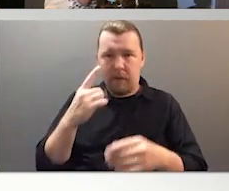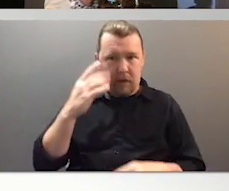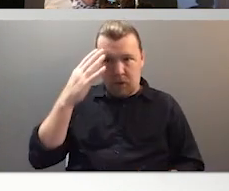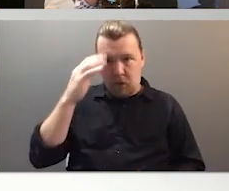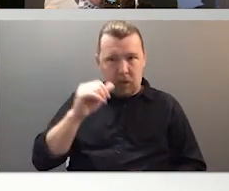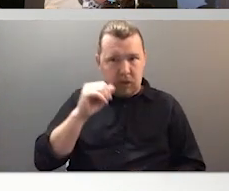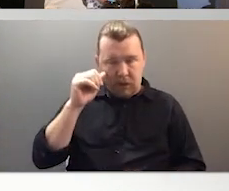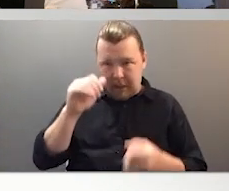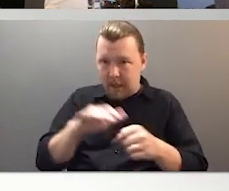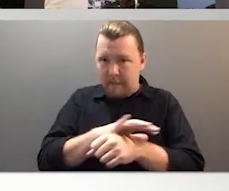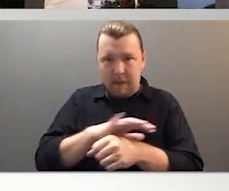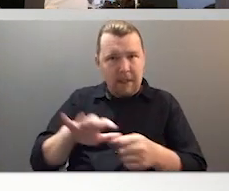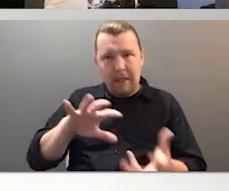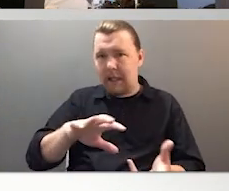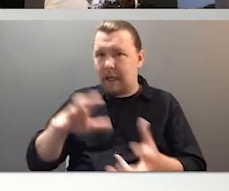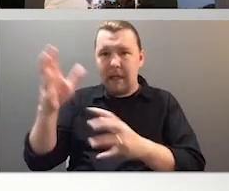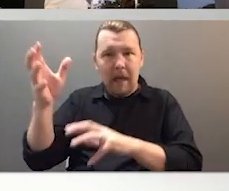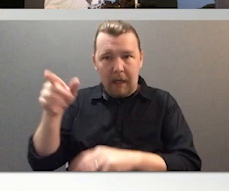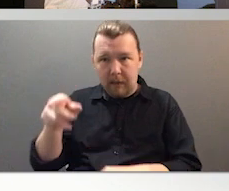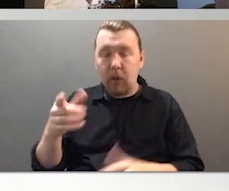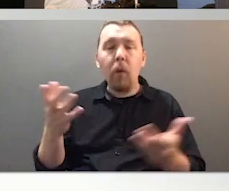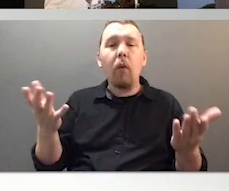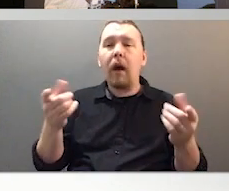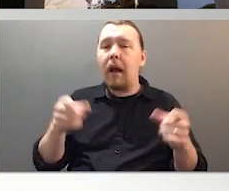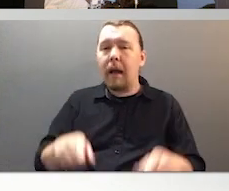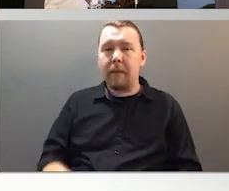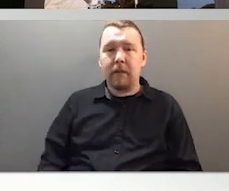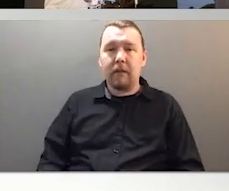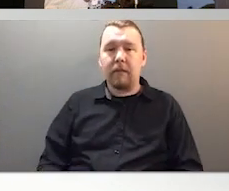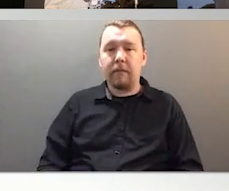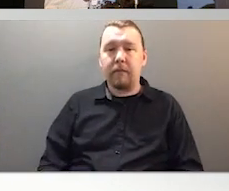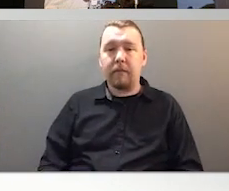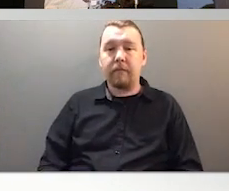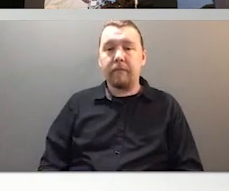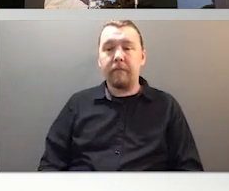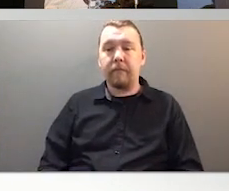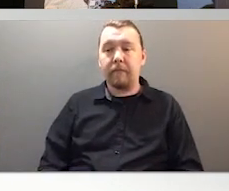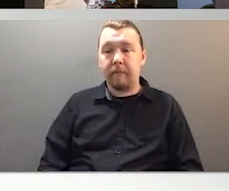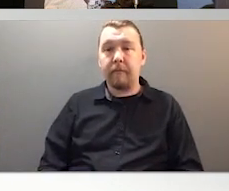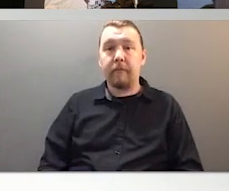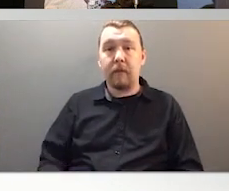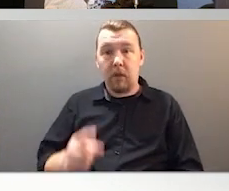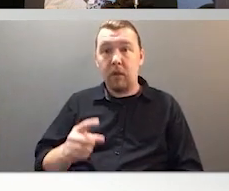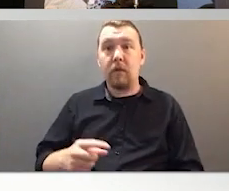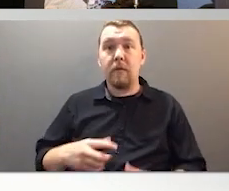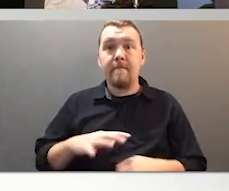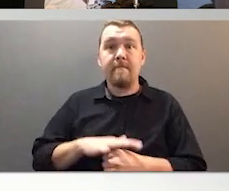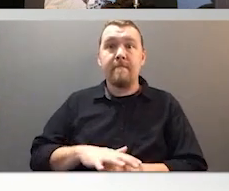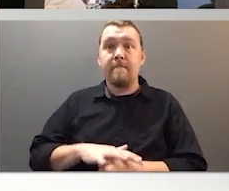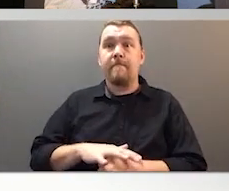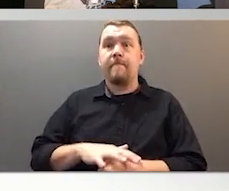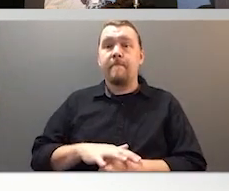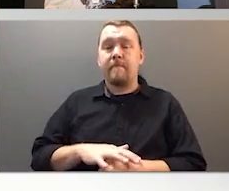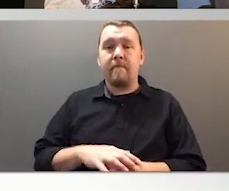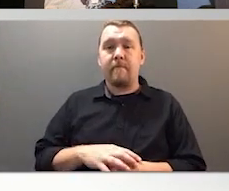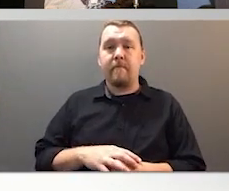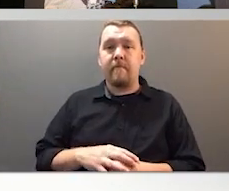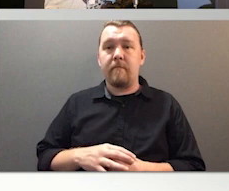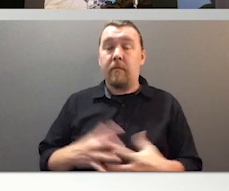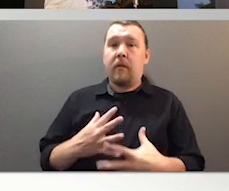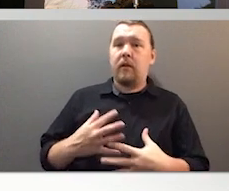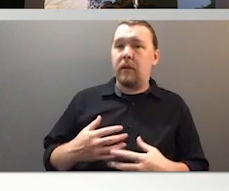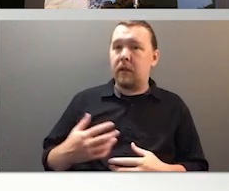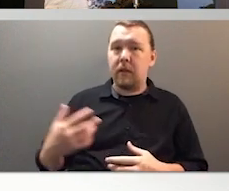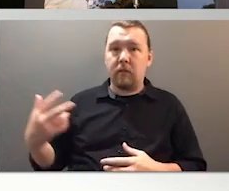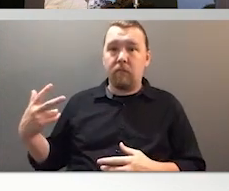nuts. What happens? You get really worked up. You get startled when some